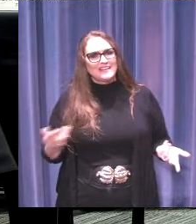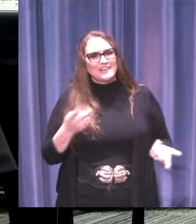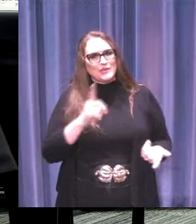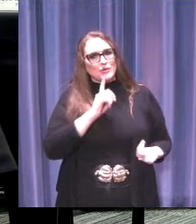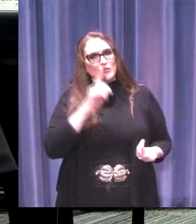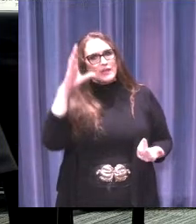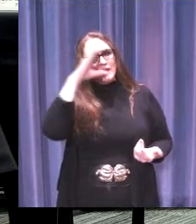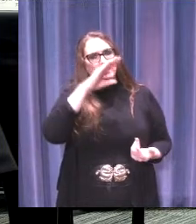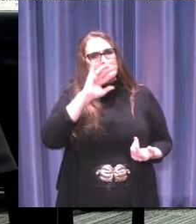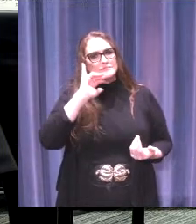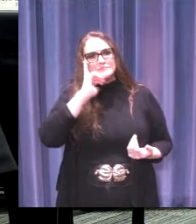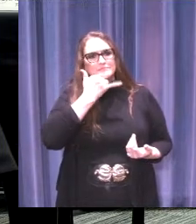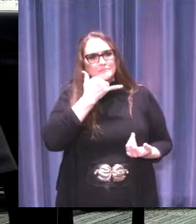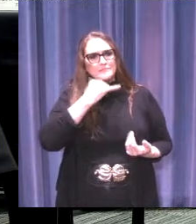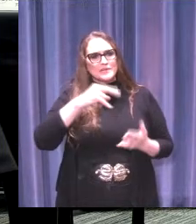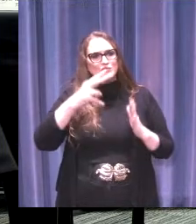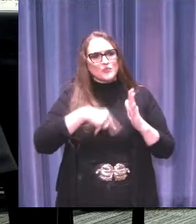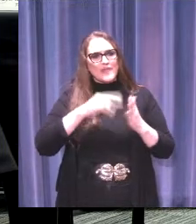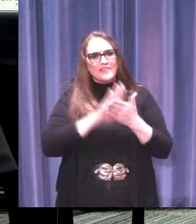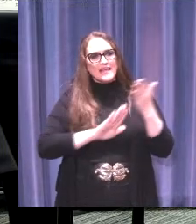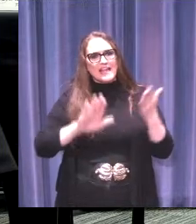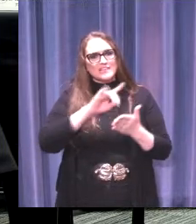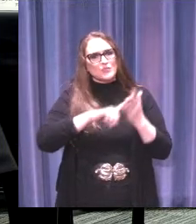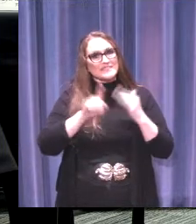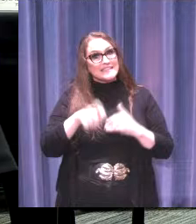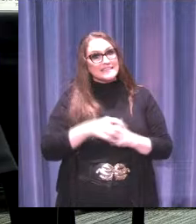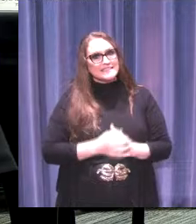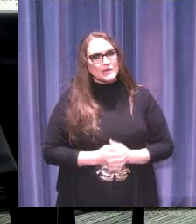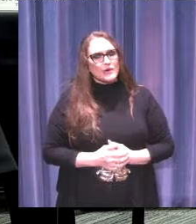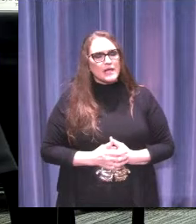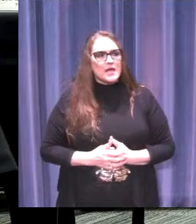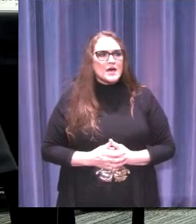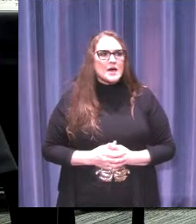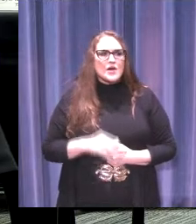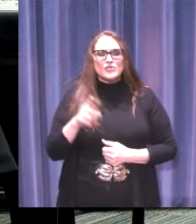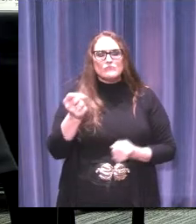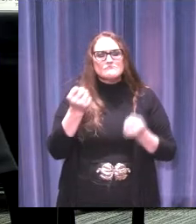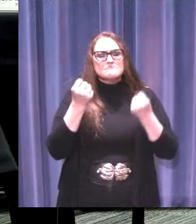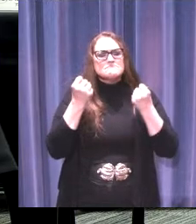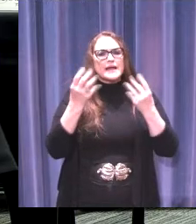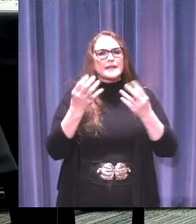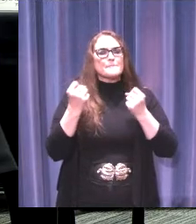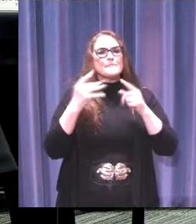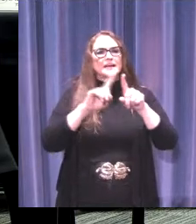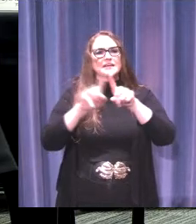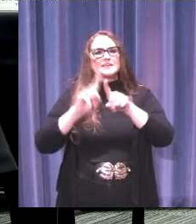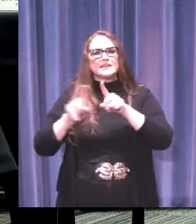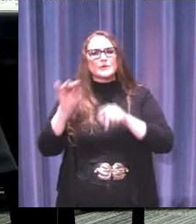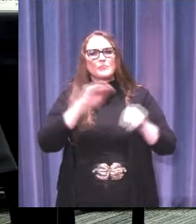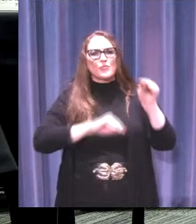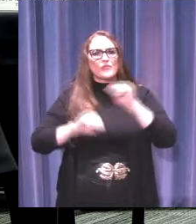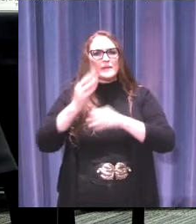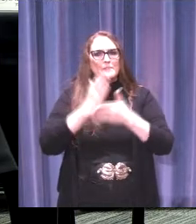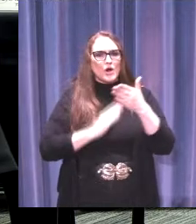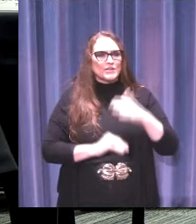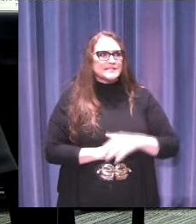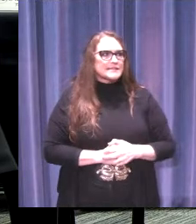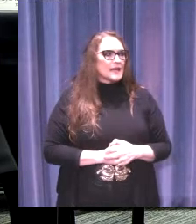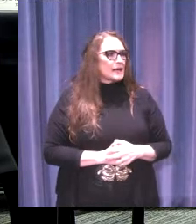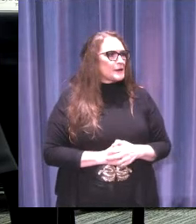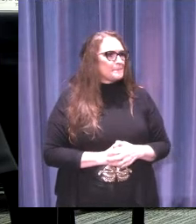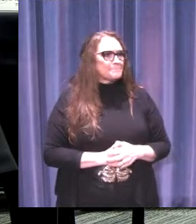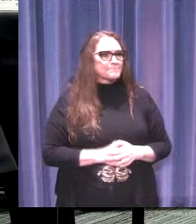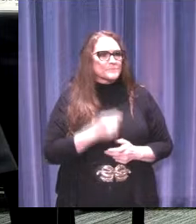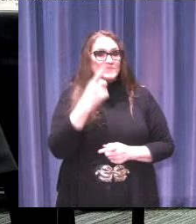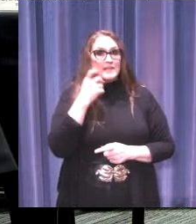really misread the college and what's necessary. There are many, many different moving parts